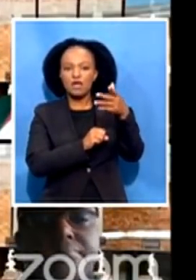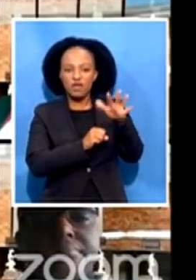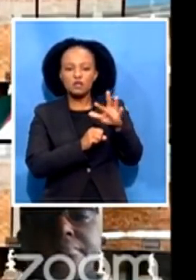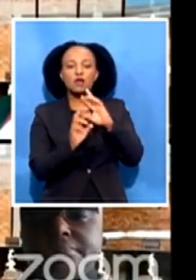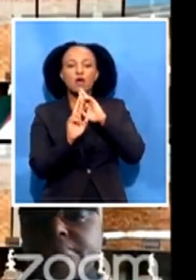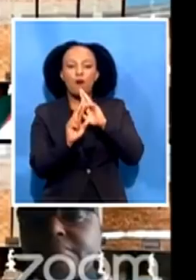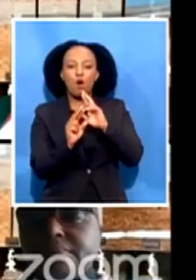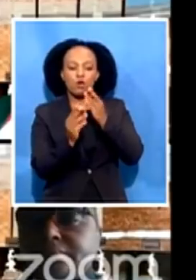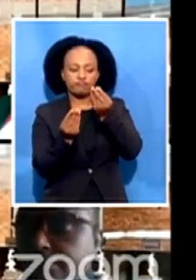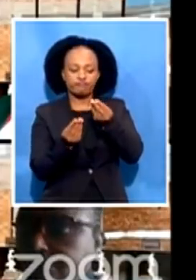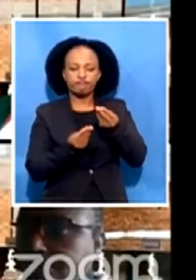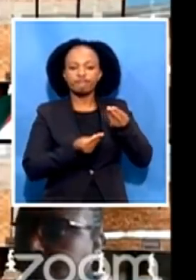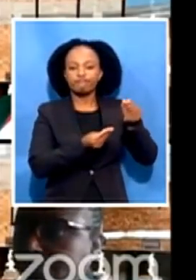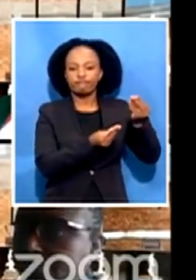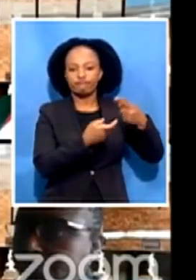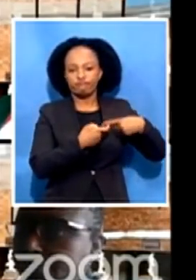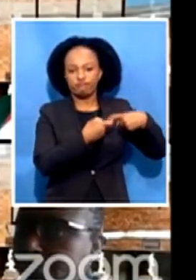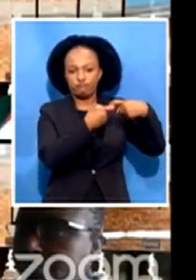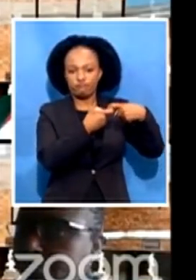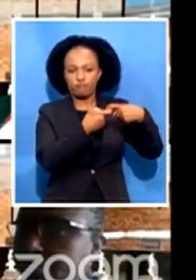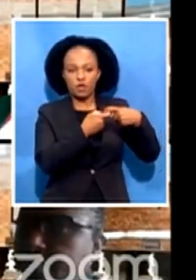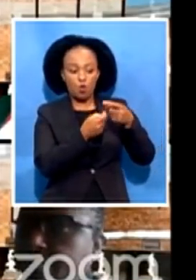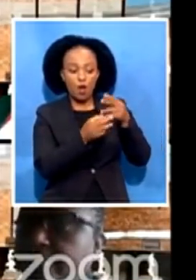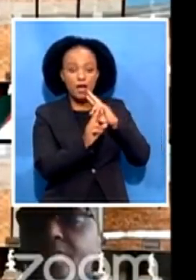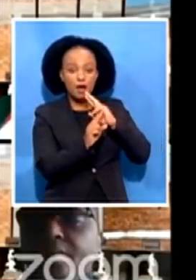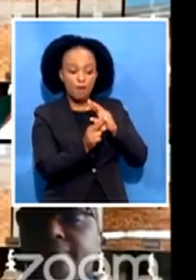that are identified therein,